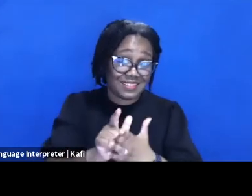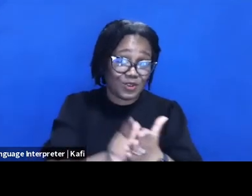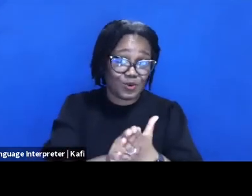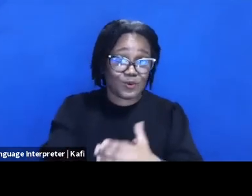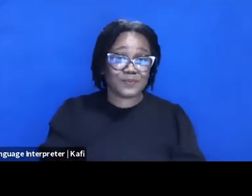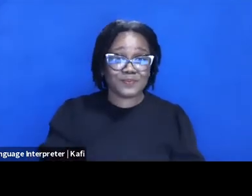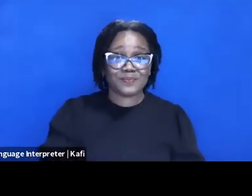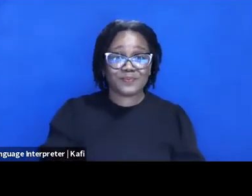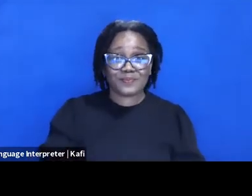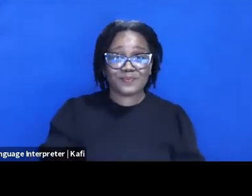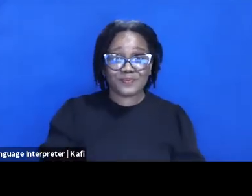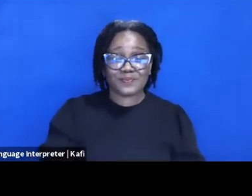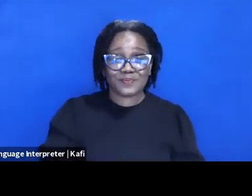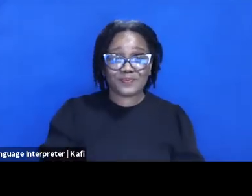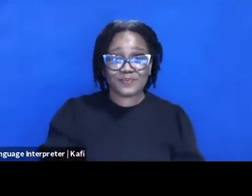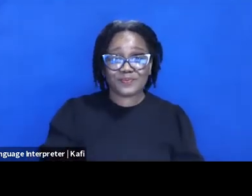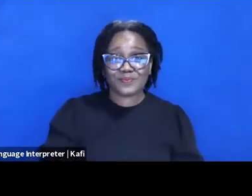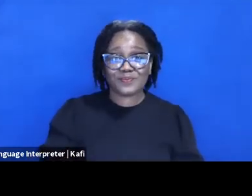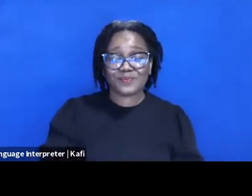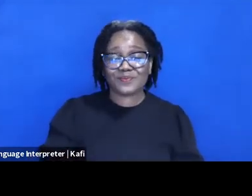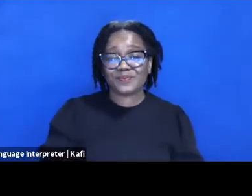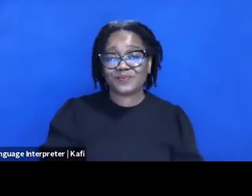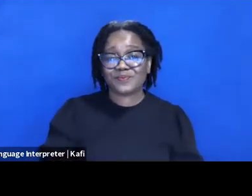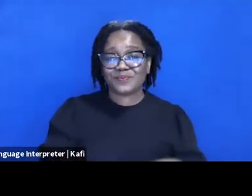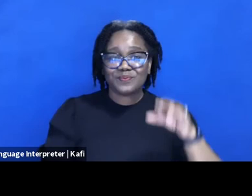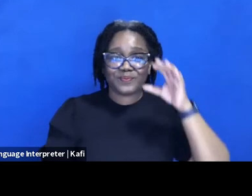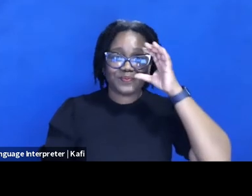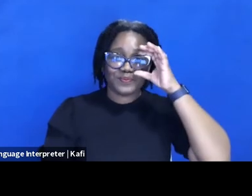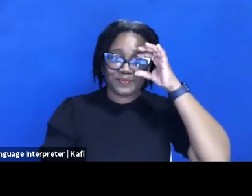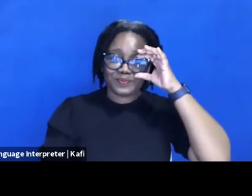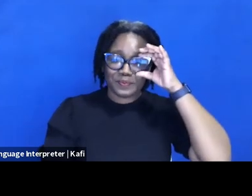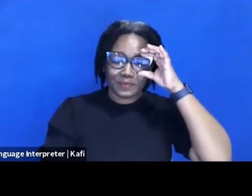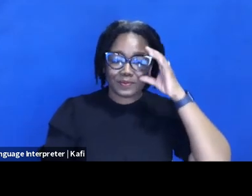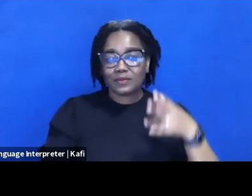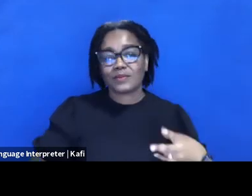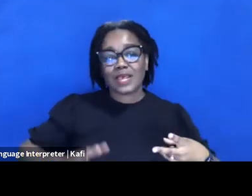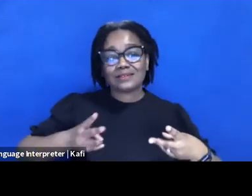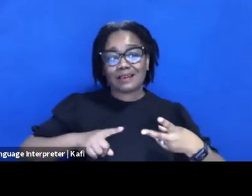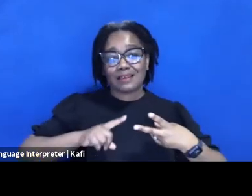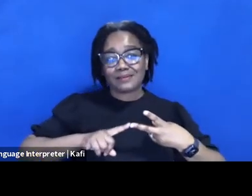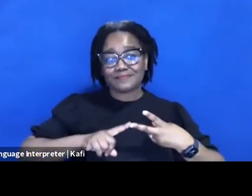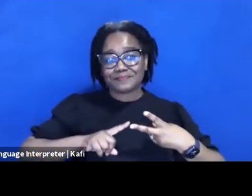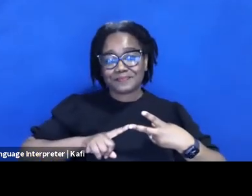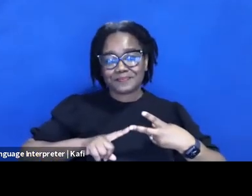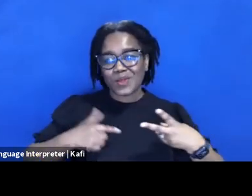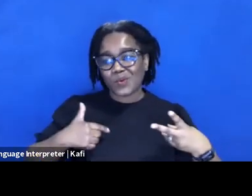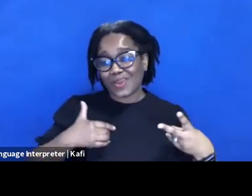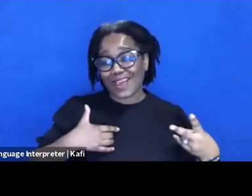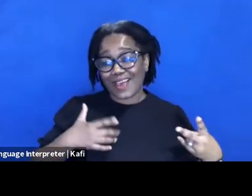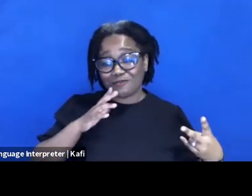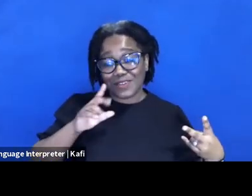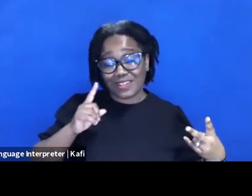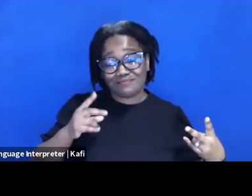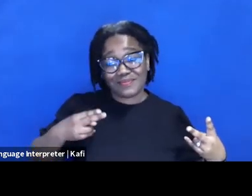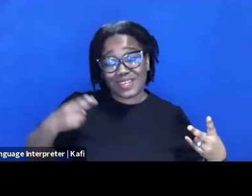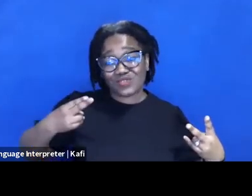them again. The second part is that we have historical amnesia and willful ignorance that enables